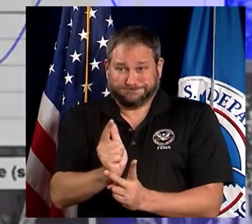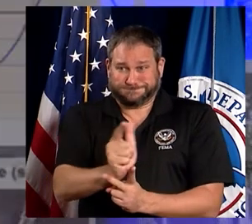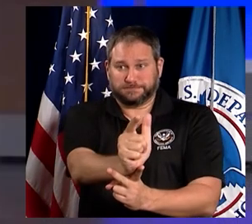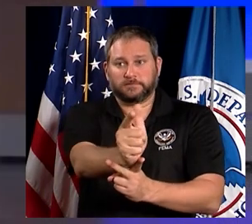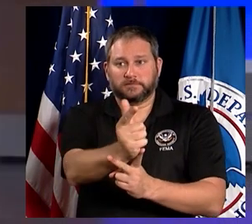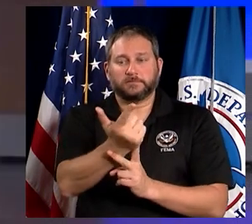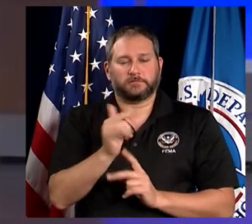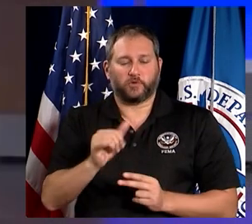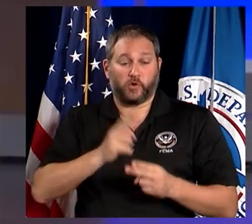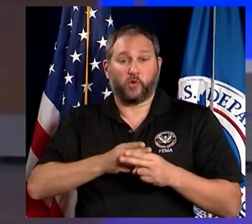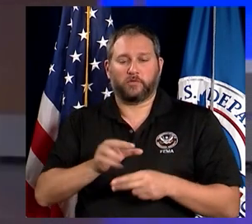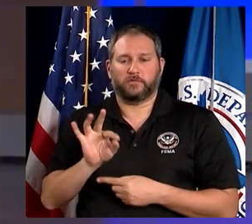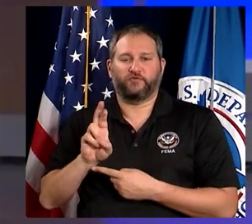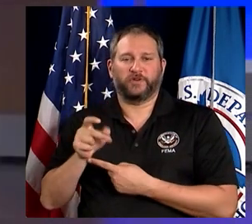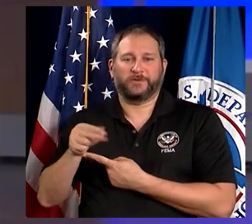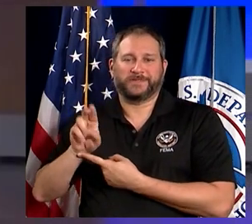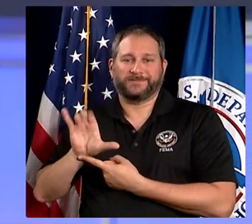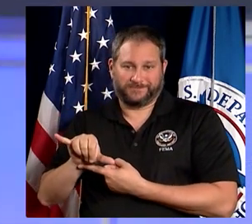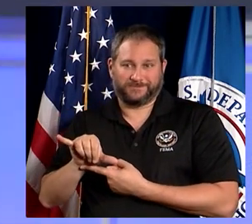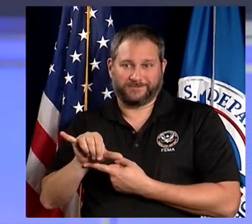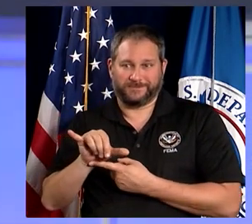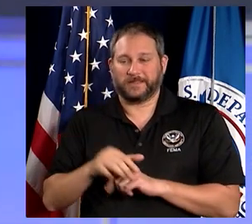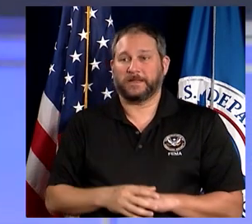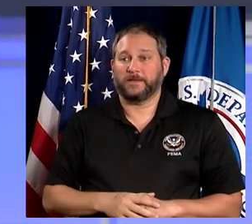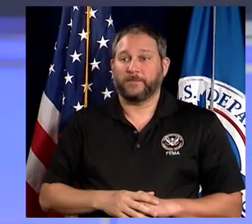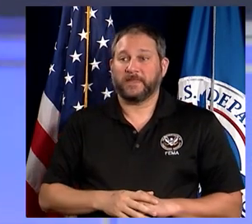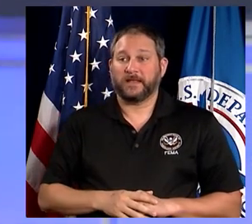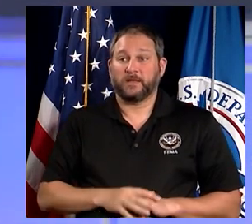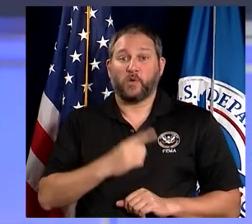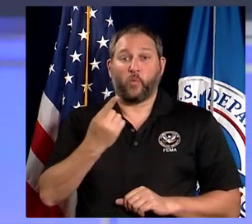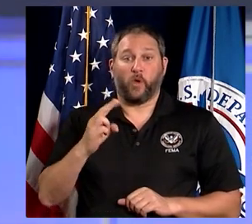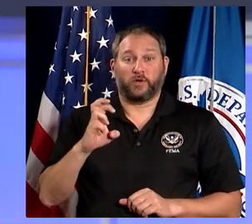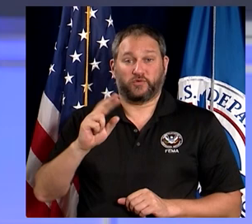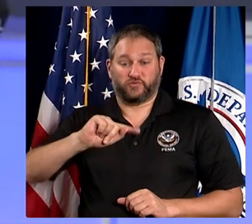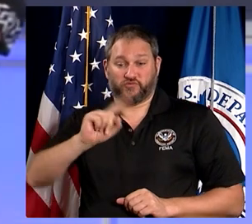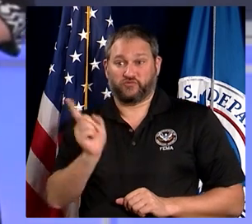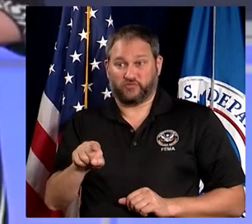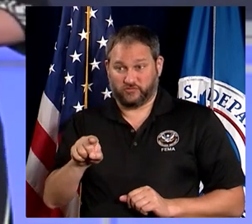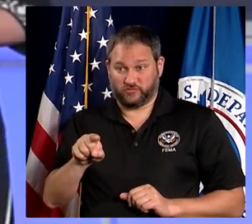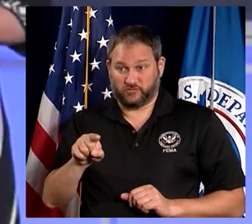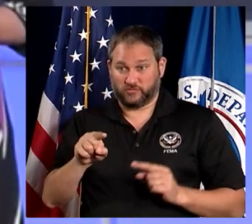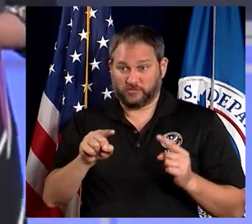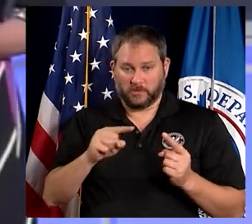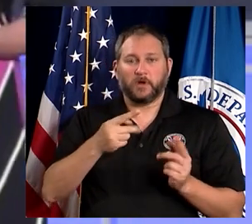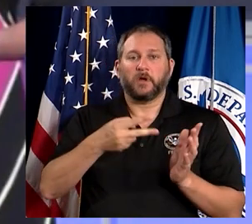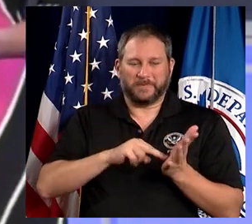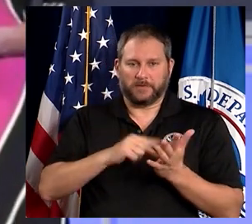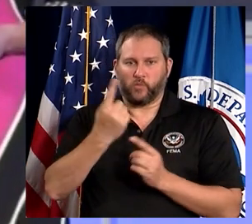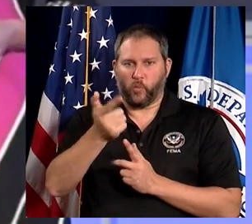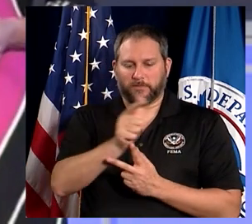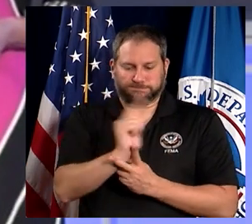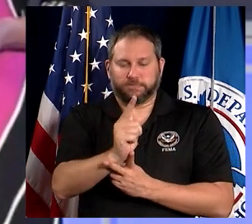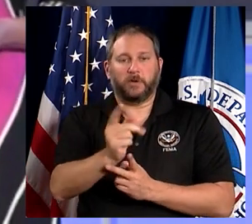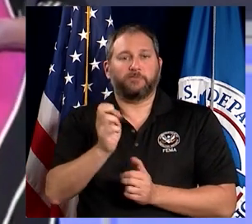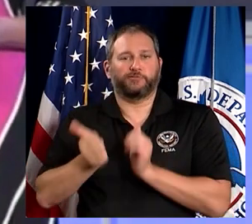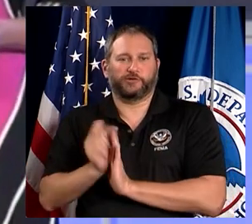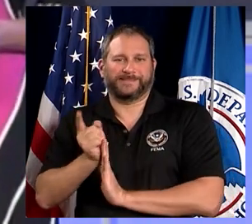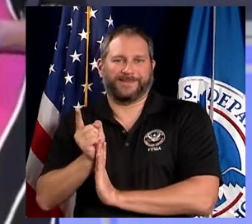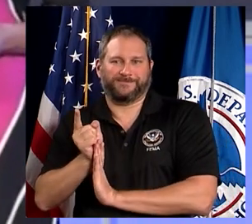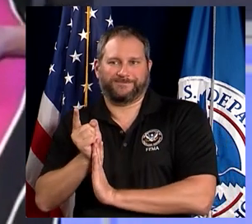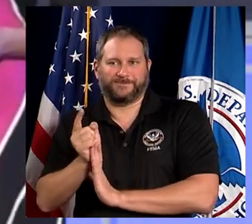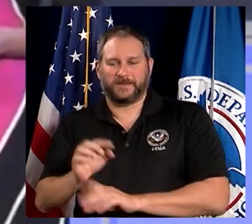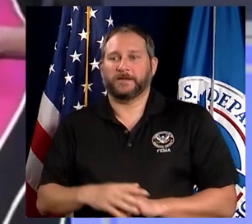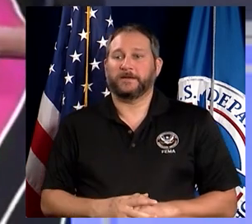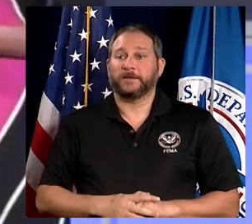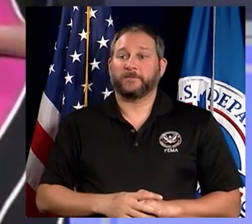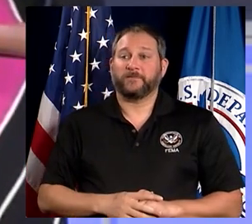frequency. 1 hertz is 1 switch per second. Now, voltage and frequency